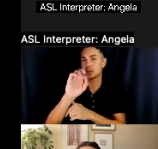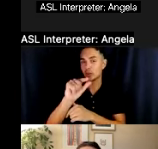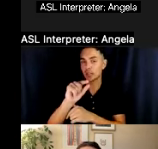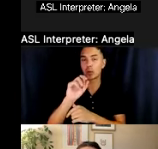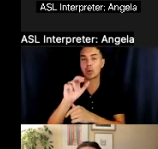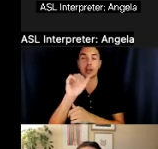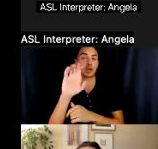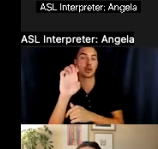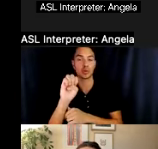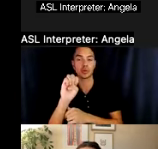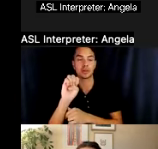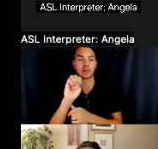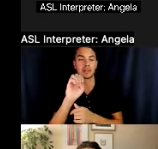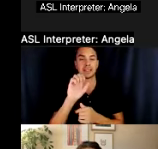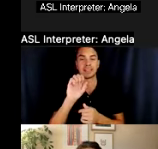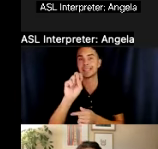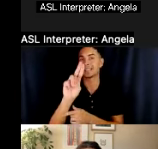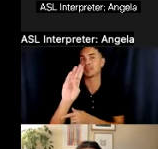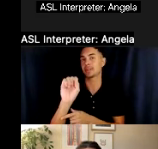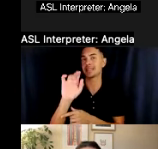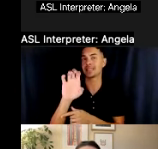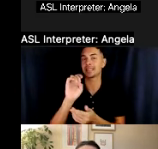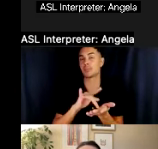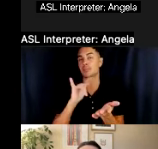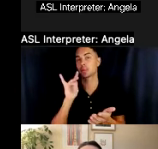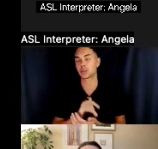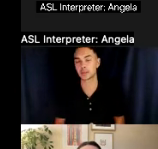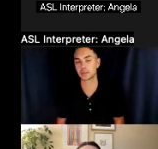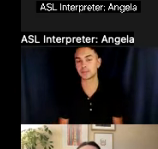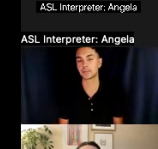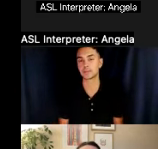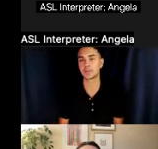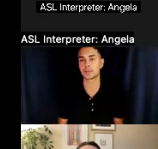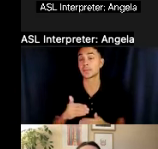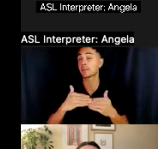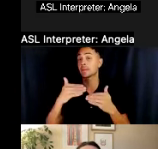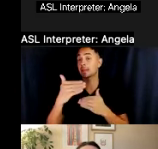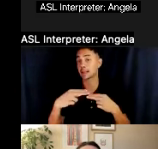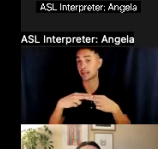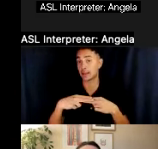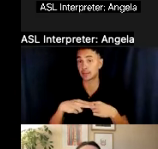effects of alcohol or substance use. Can we go to the next slide, please, Deb?